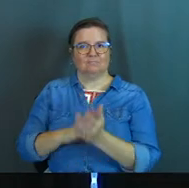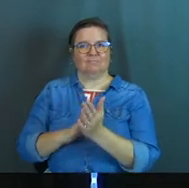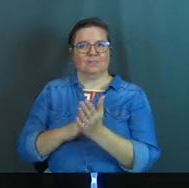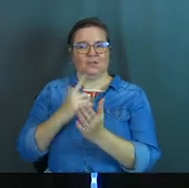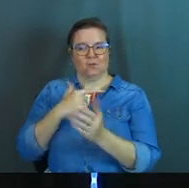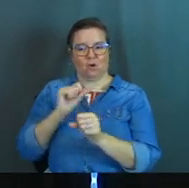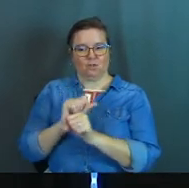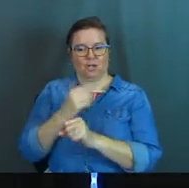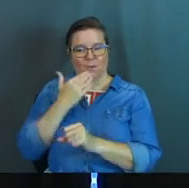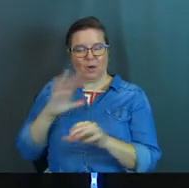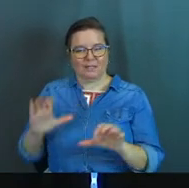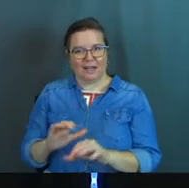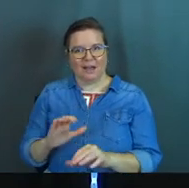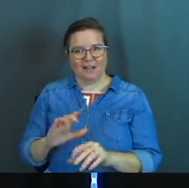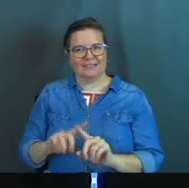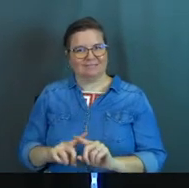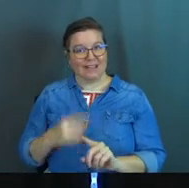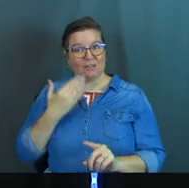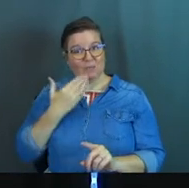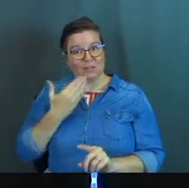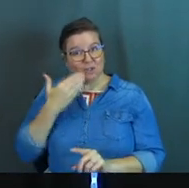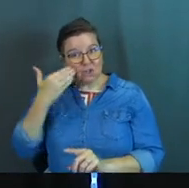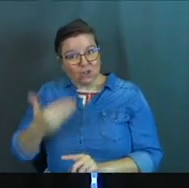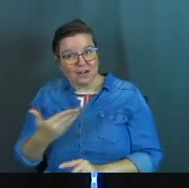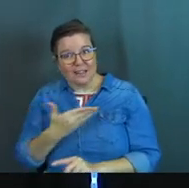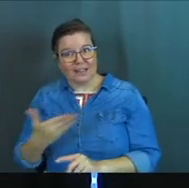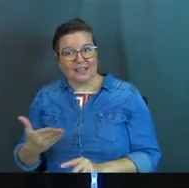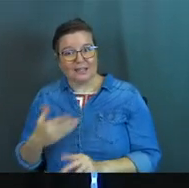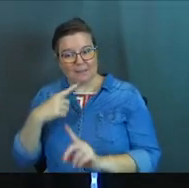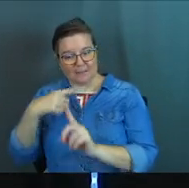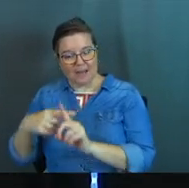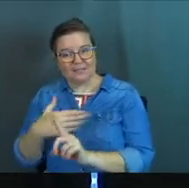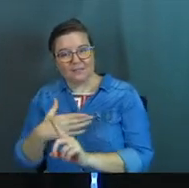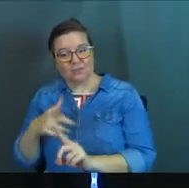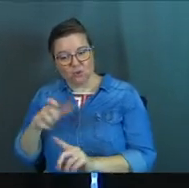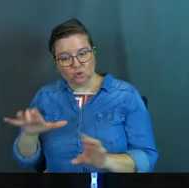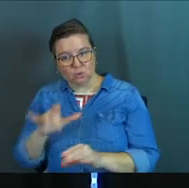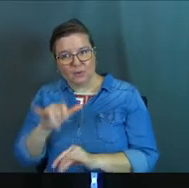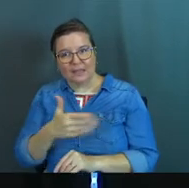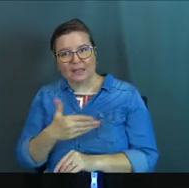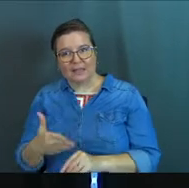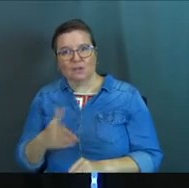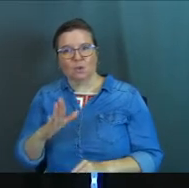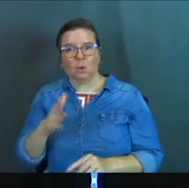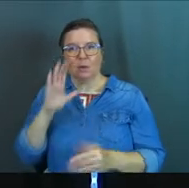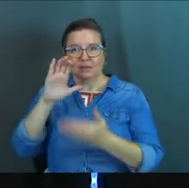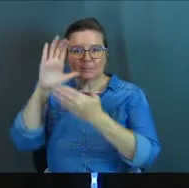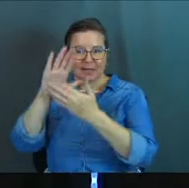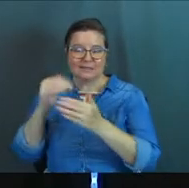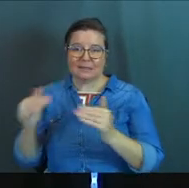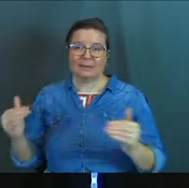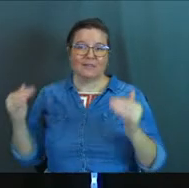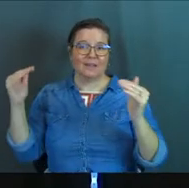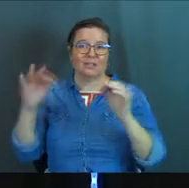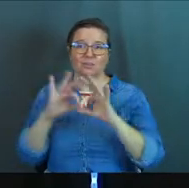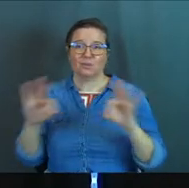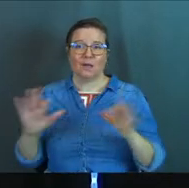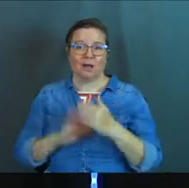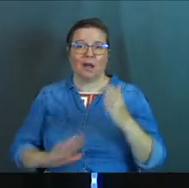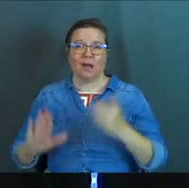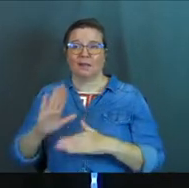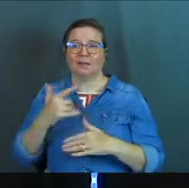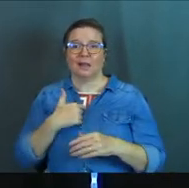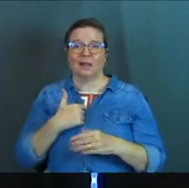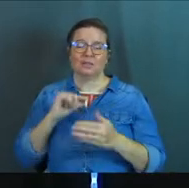for a job well done. Those are all really, really good things, really positive things. You should do those things. Your spouse gets an advanced degree in college